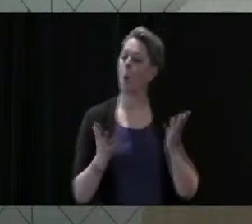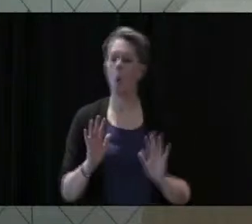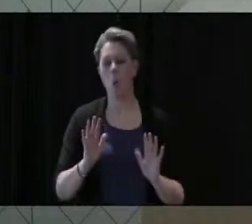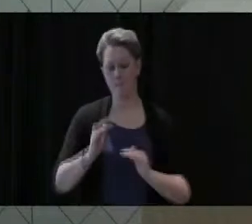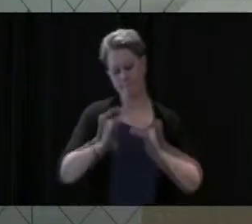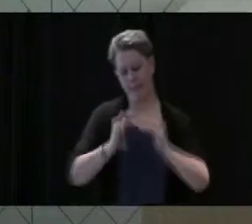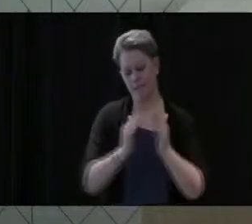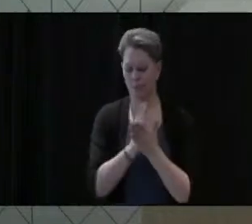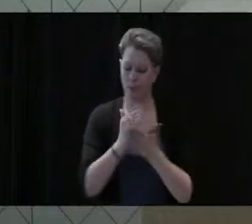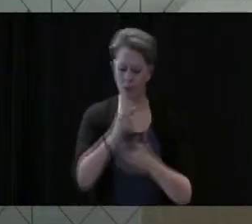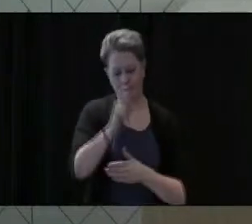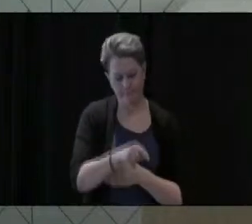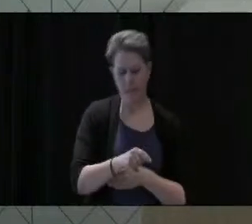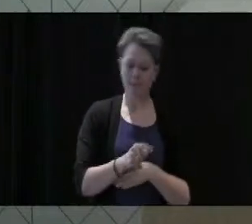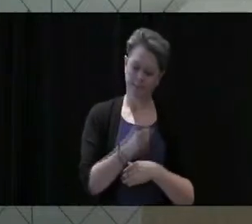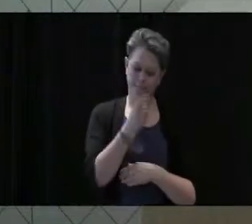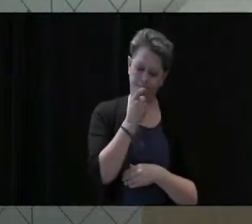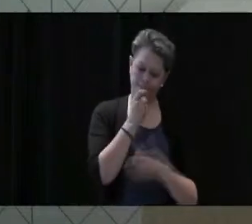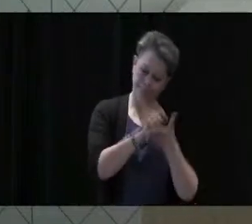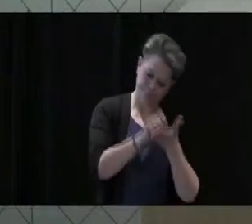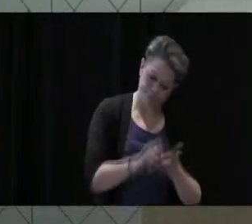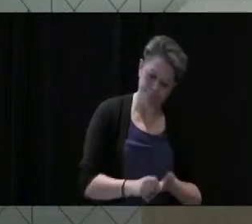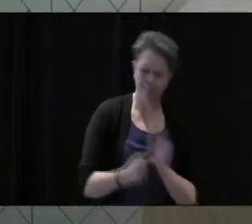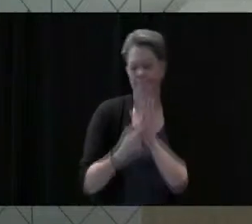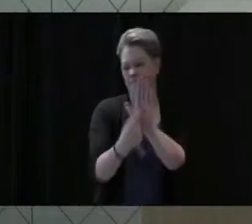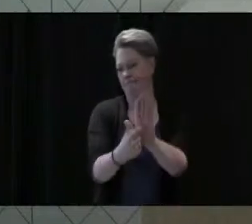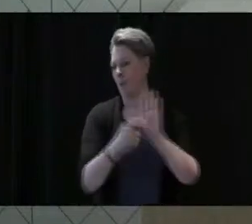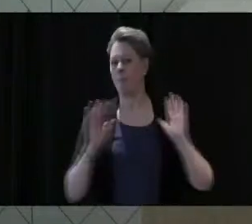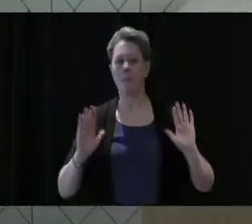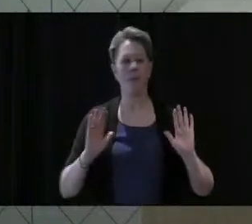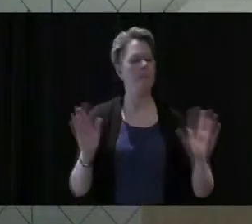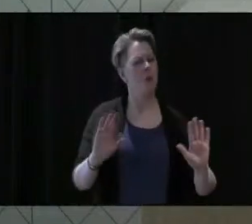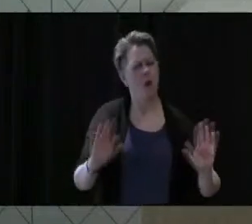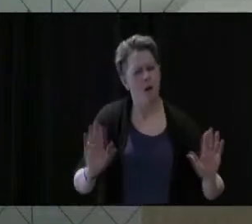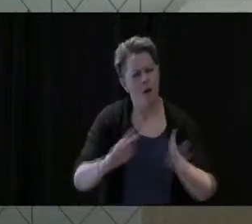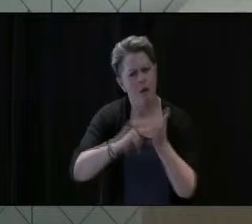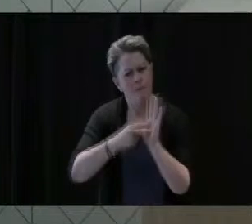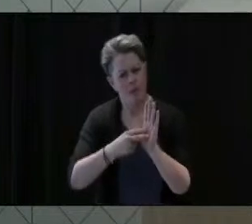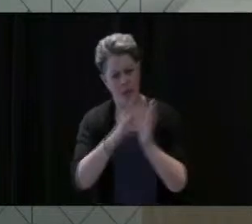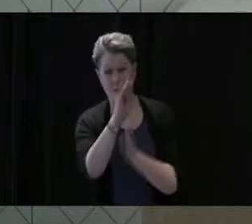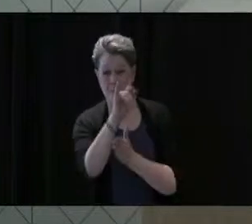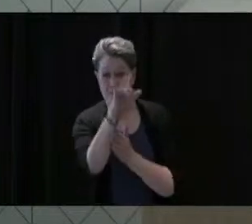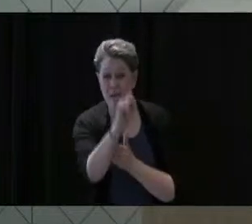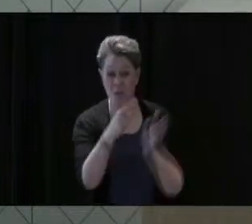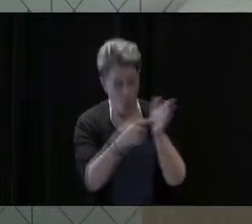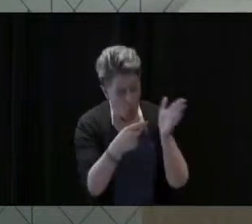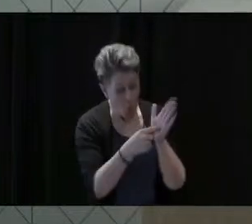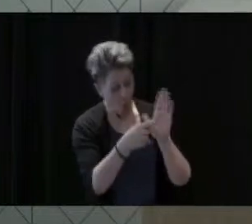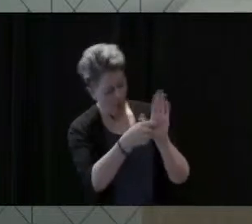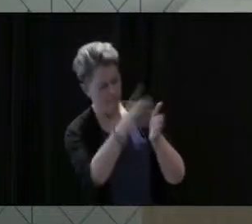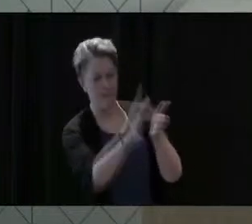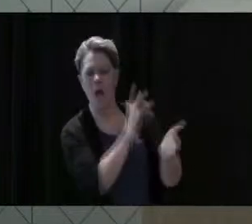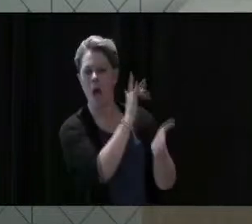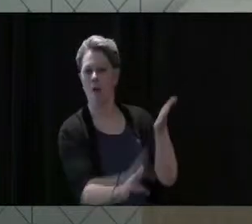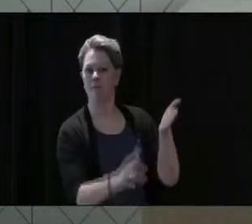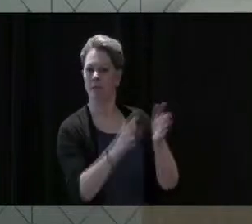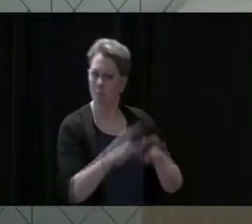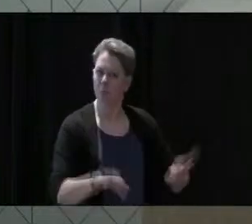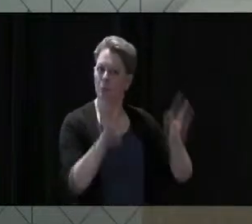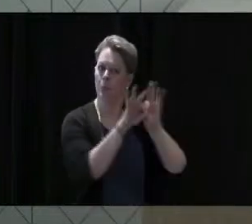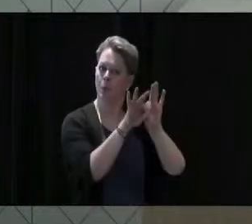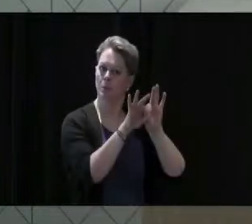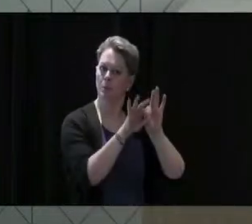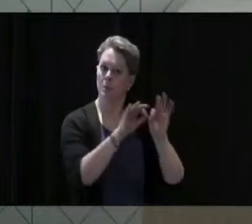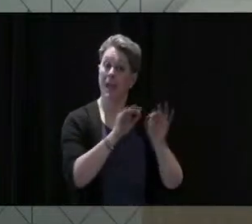it. It's about paying our bills so we can invest in our future, attract the